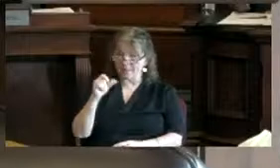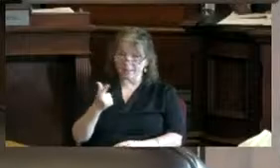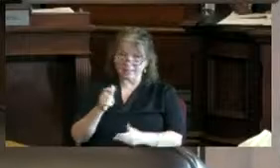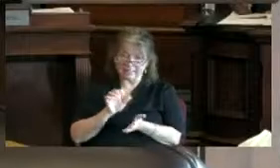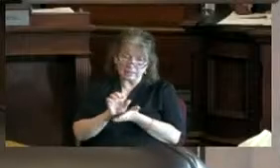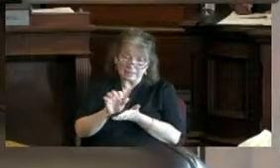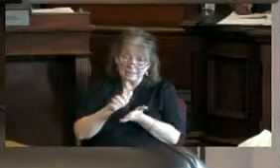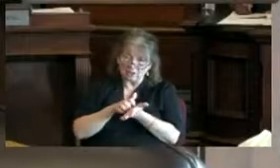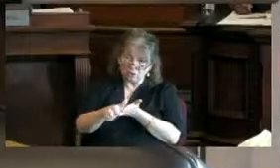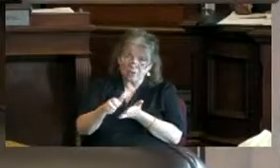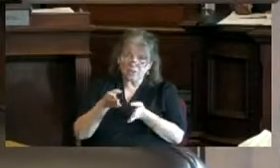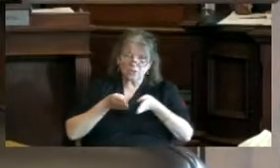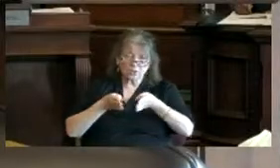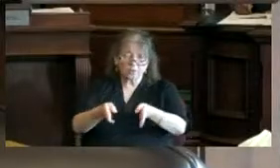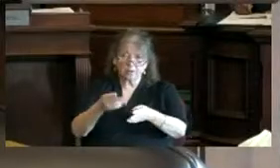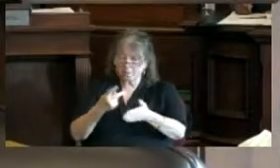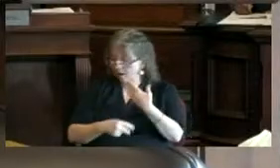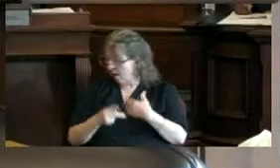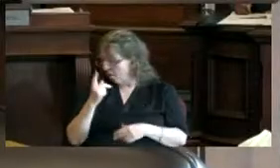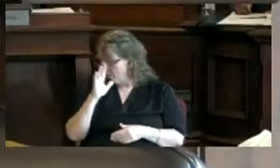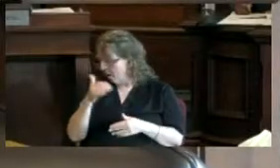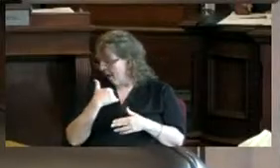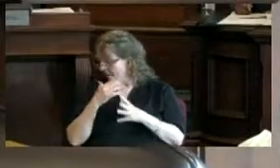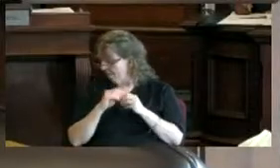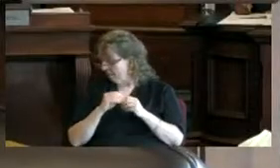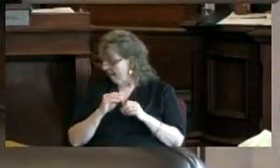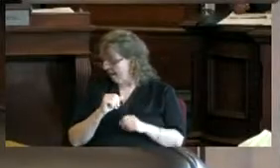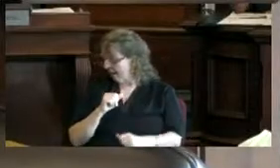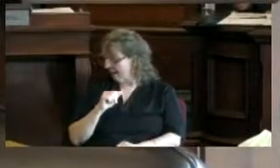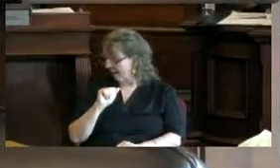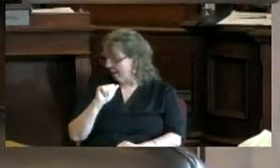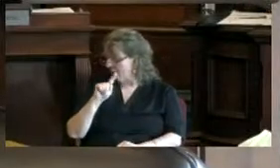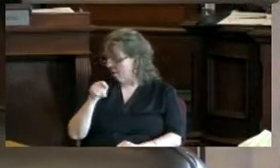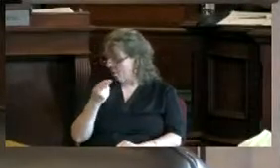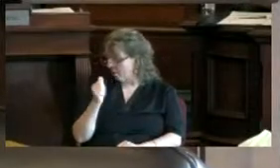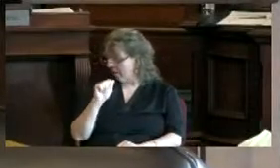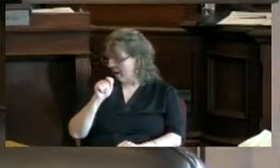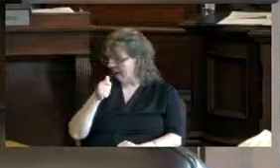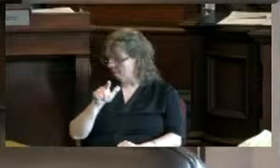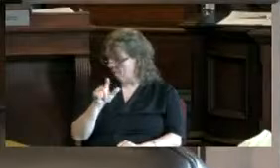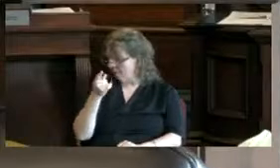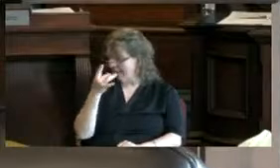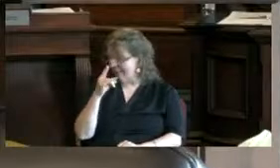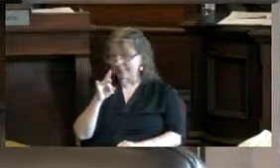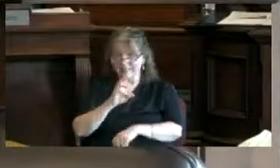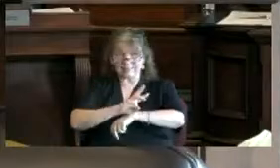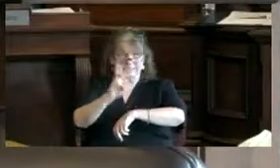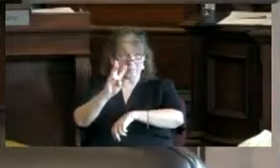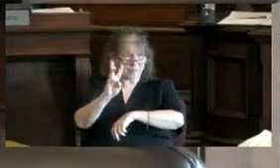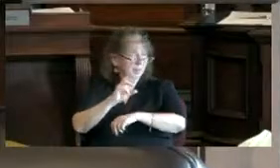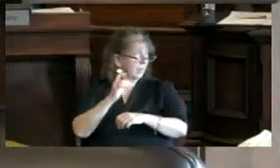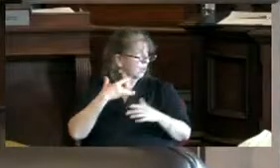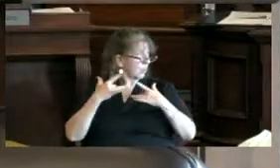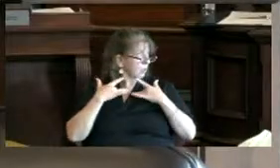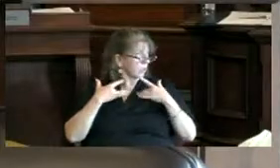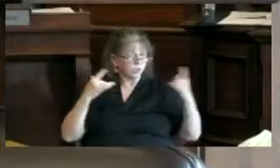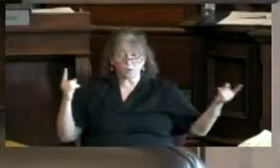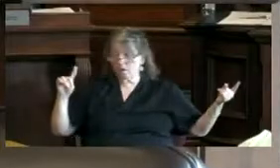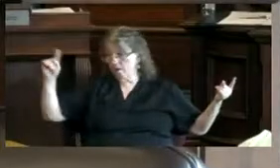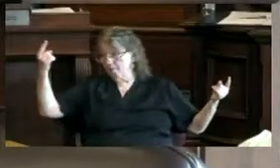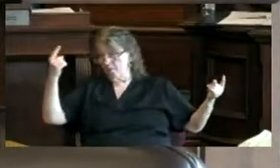Thursday, April 18, 2024 at 6 p.m. Any questions or comments or concerns? Move it.